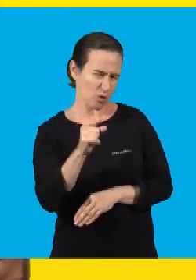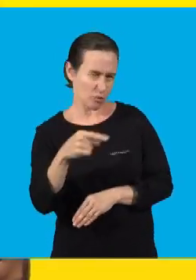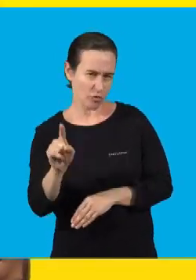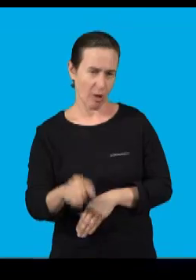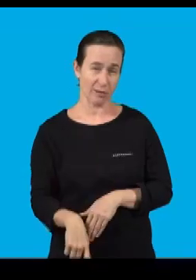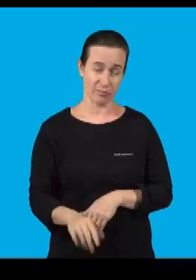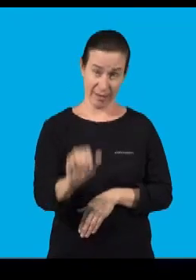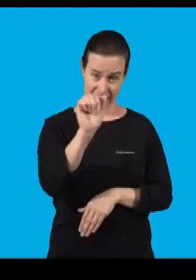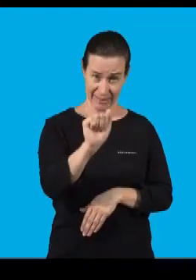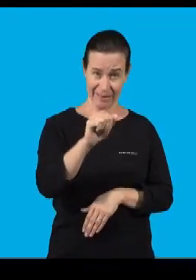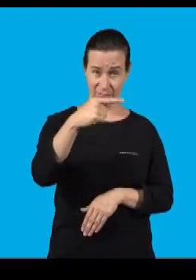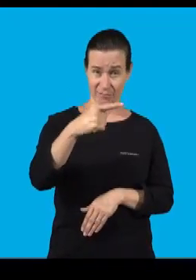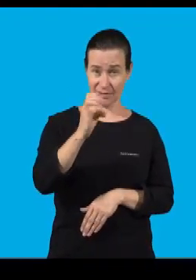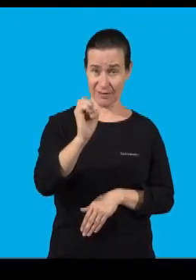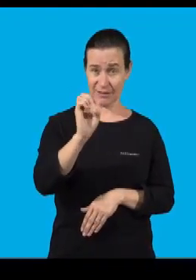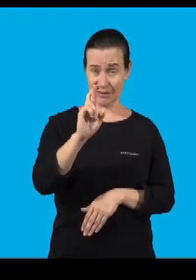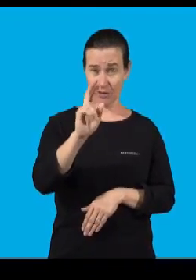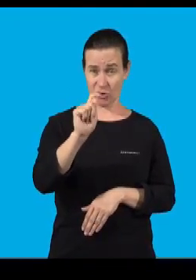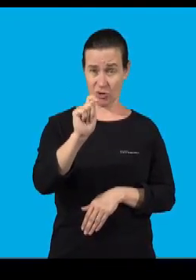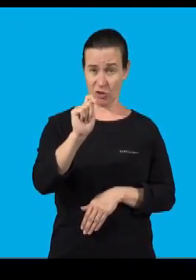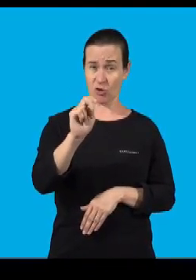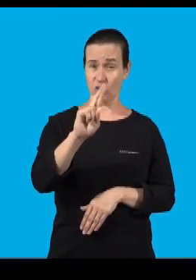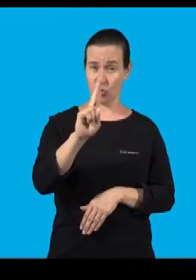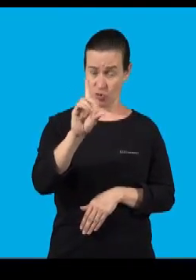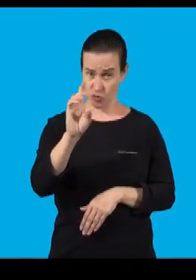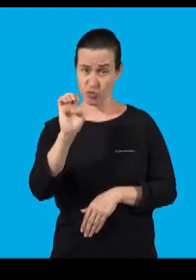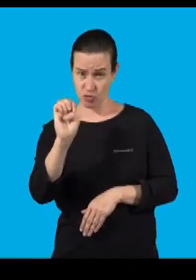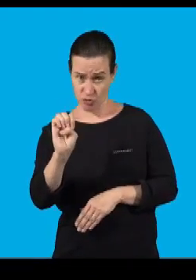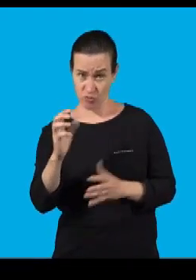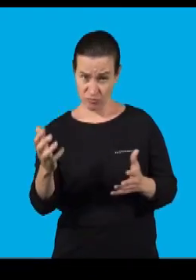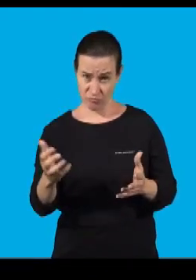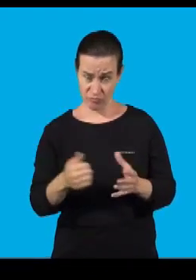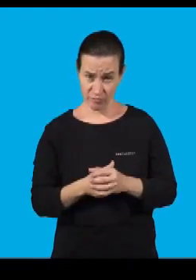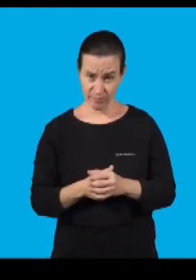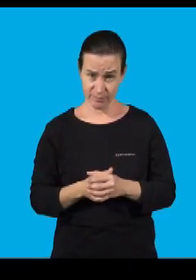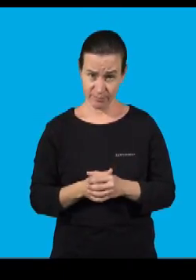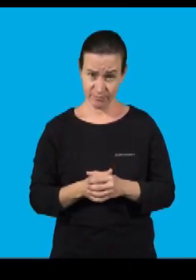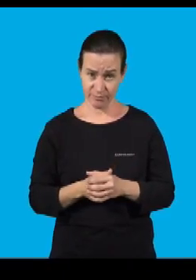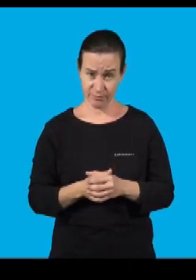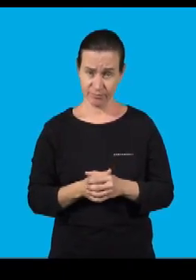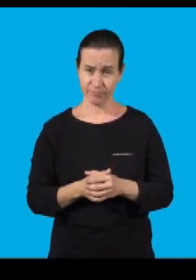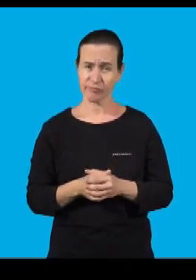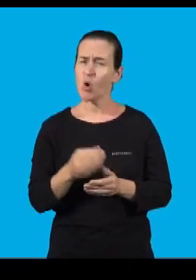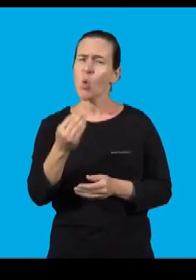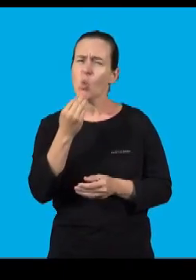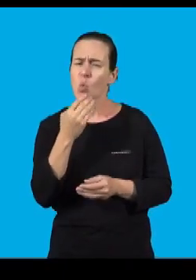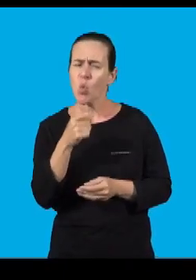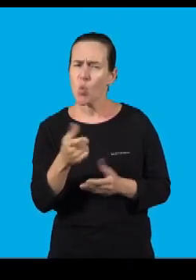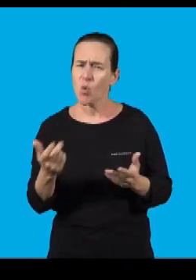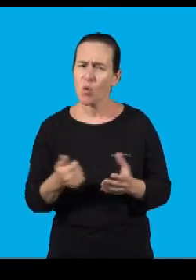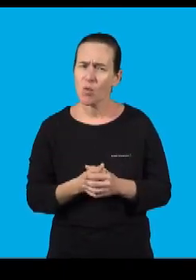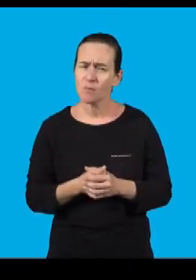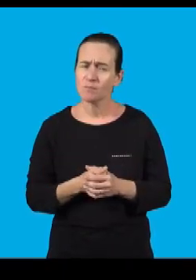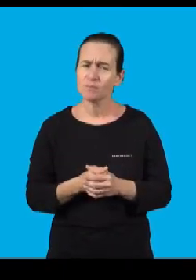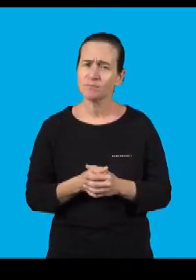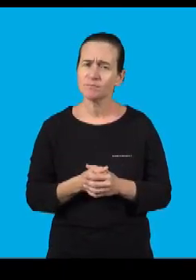right, you will see that it says the Inkosikazi is dead. So, who is it